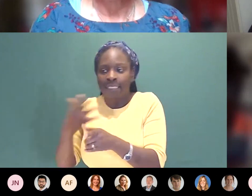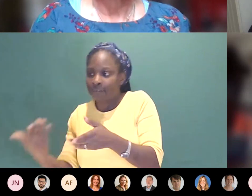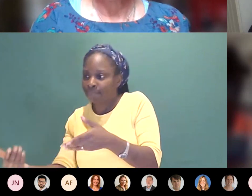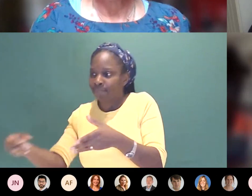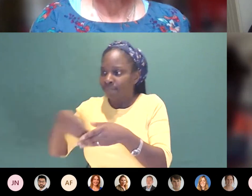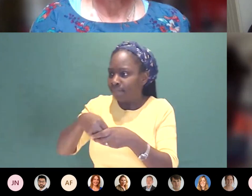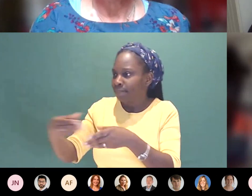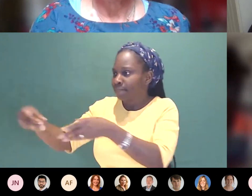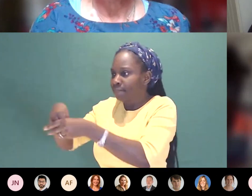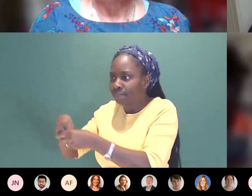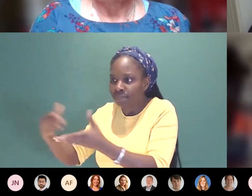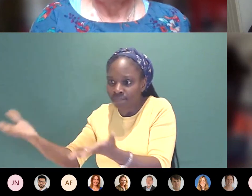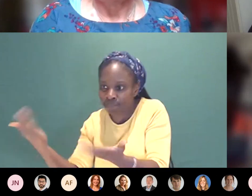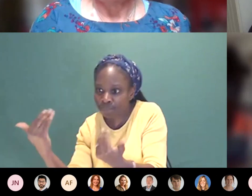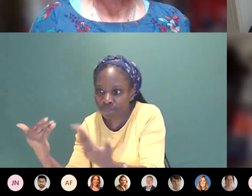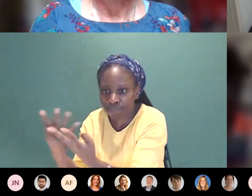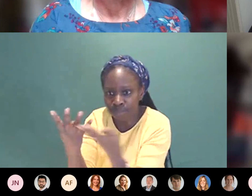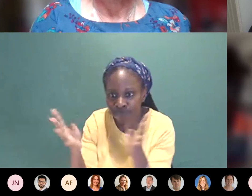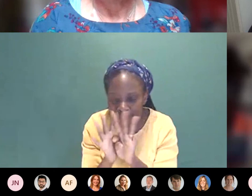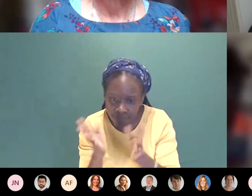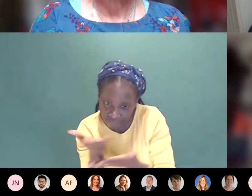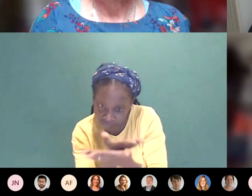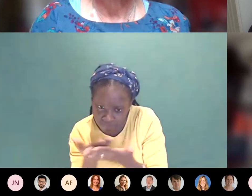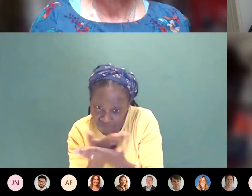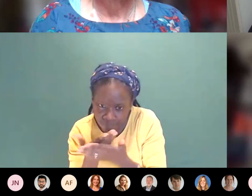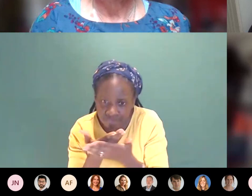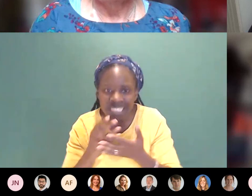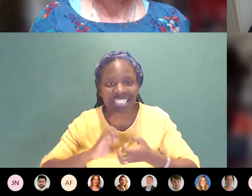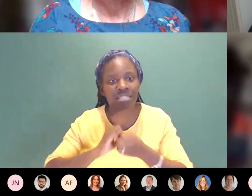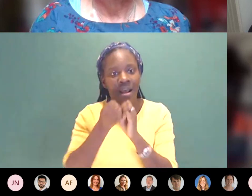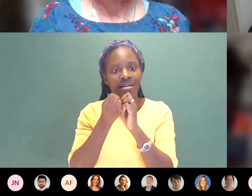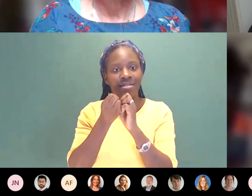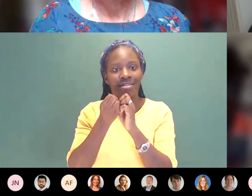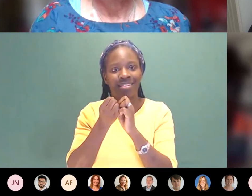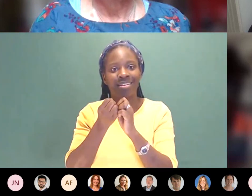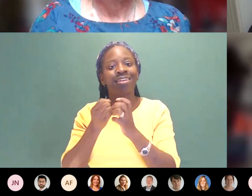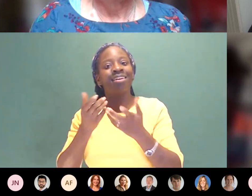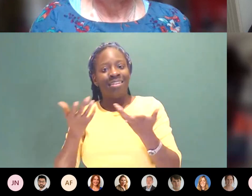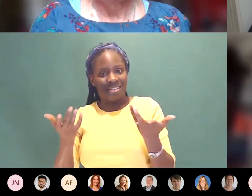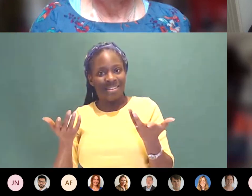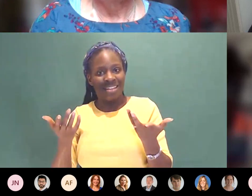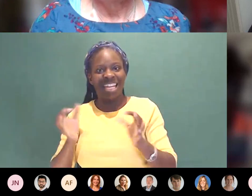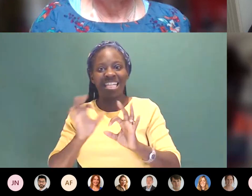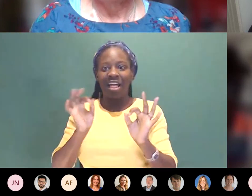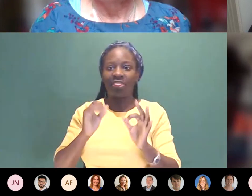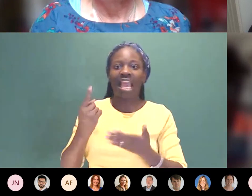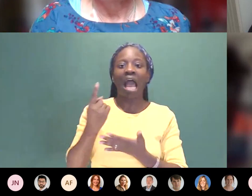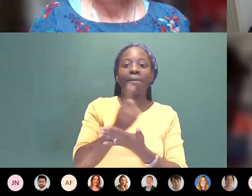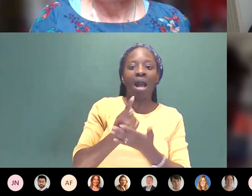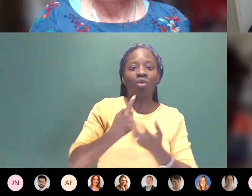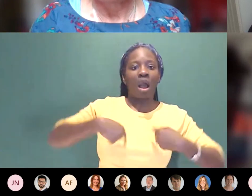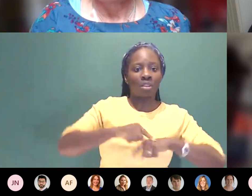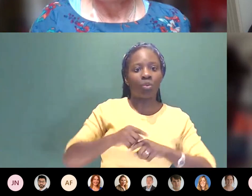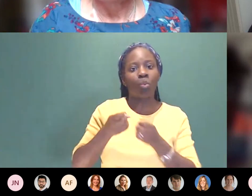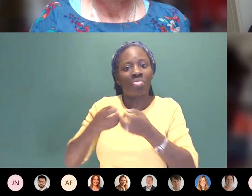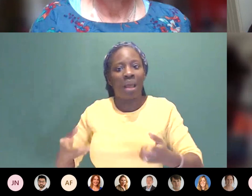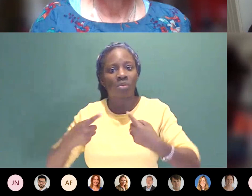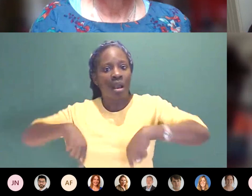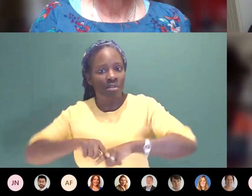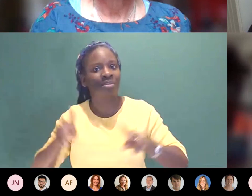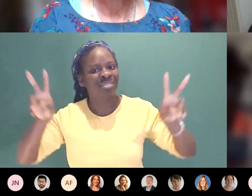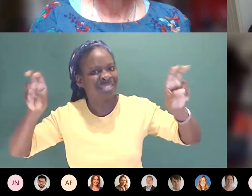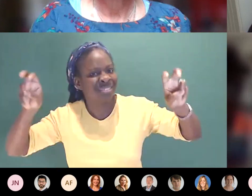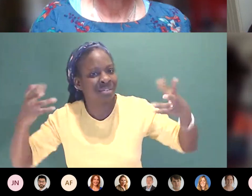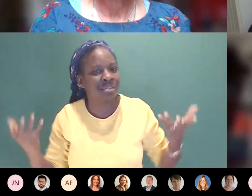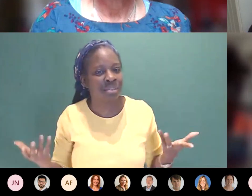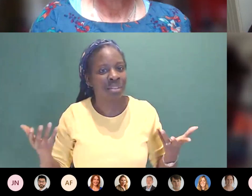And that's, nothing about us without us. That's where it is, to design that. I mean, we in South Africa, we